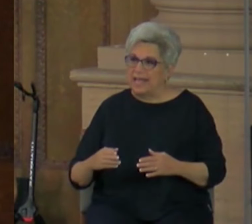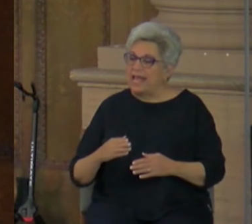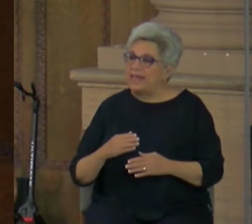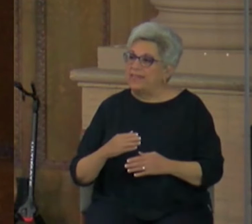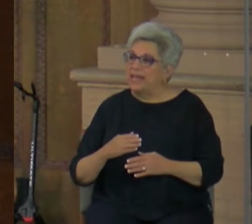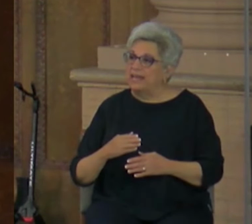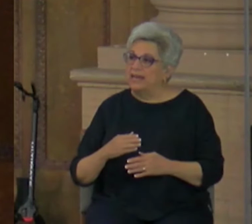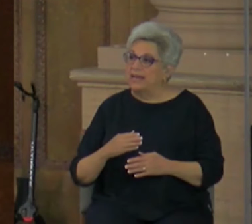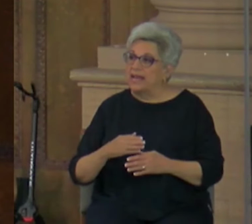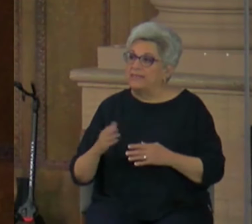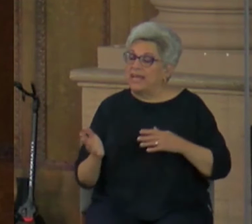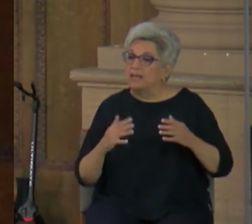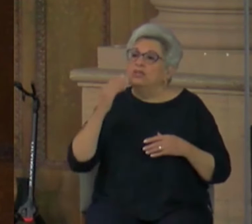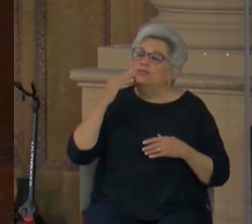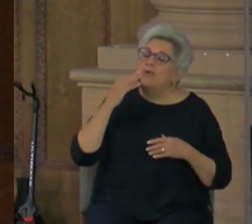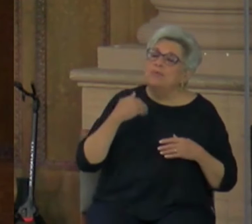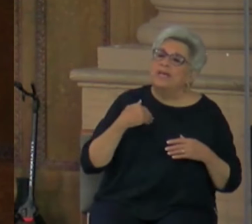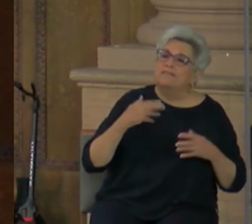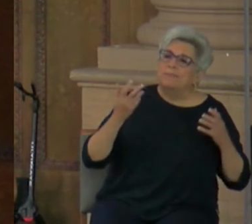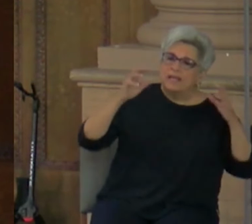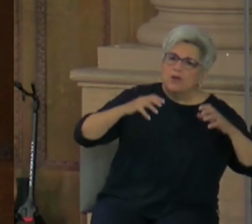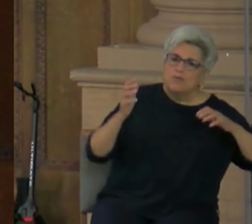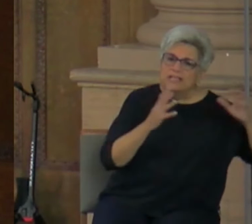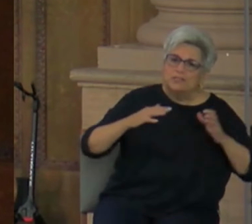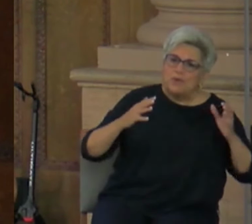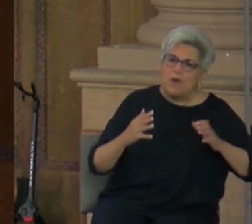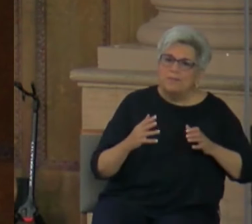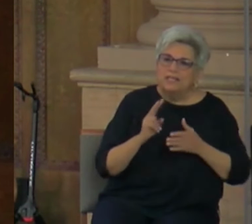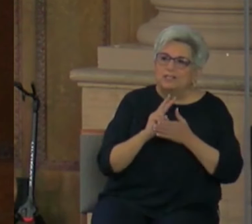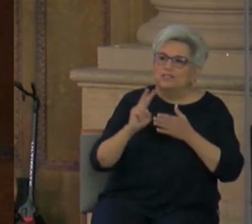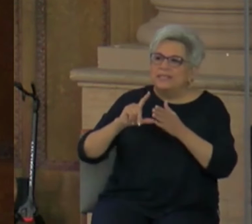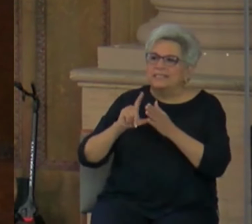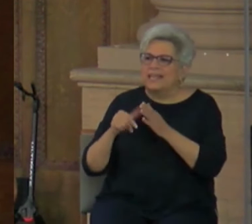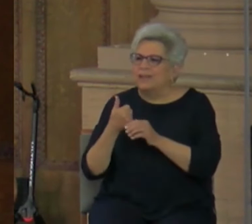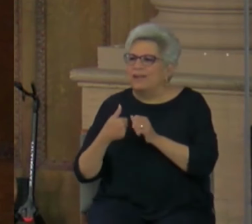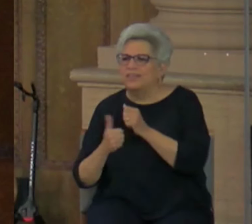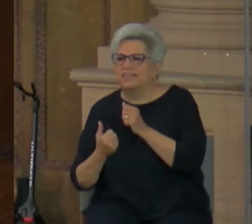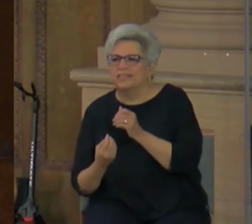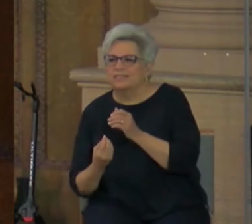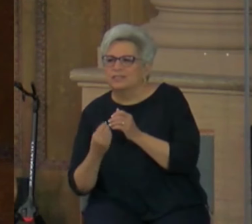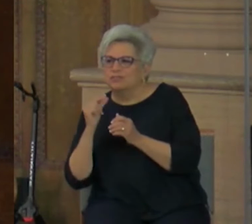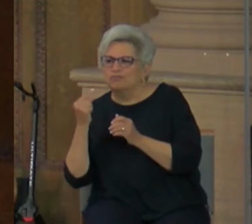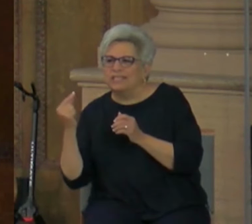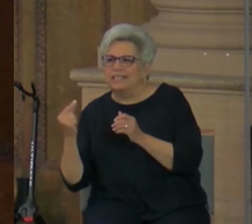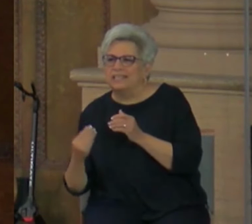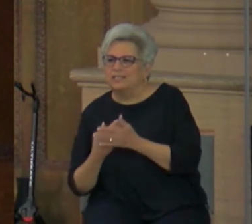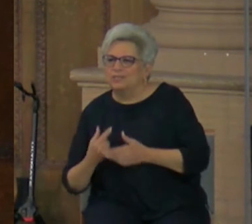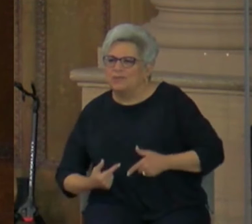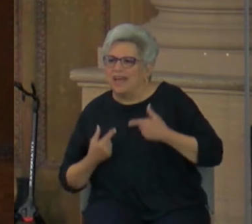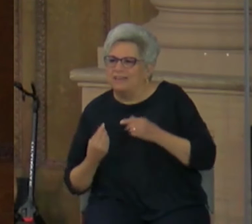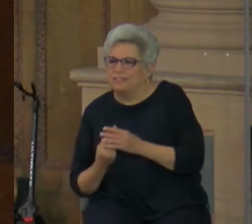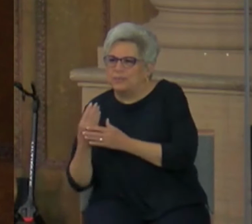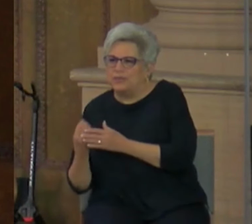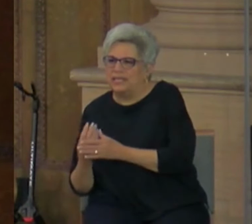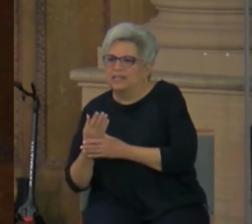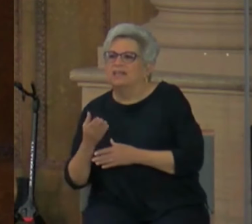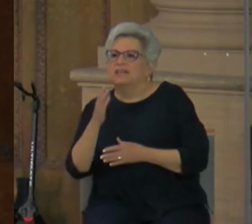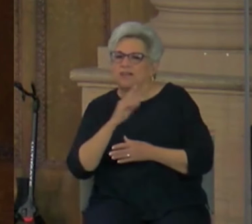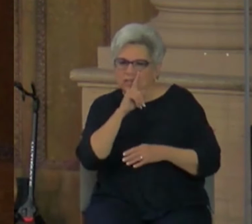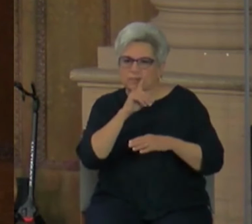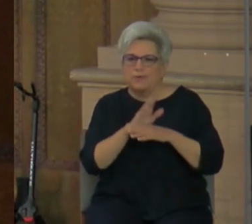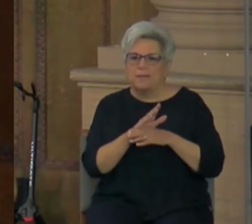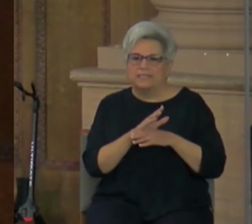through, just like when a big rainstorm blows through, a couple weeks later, everything is greener and there's new life growing. God's promising, one, the